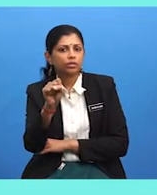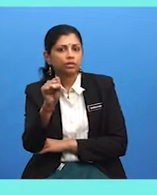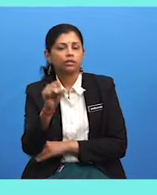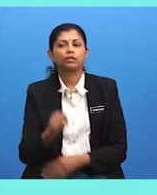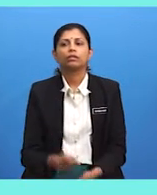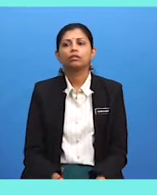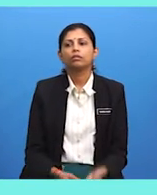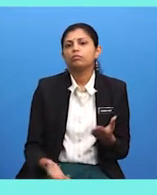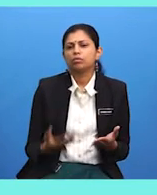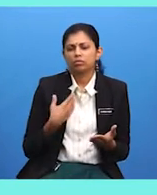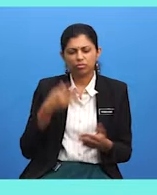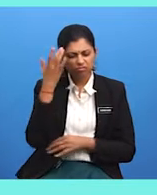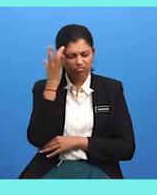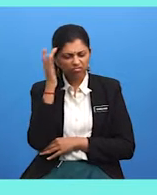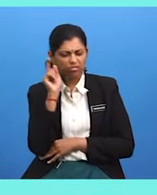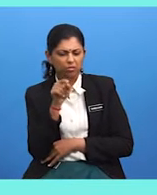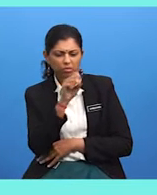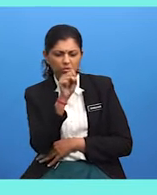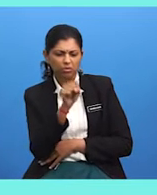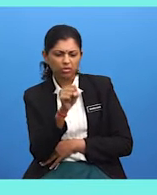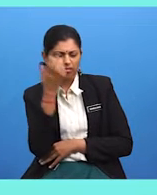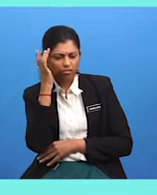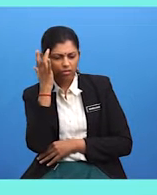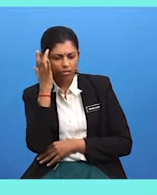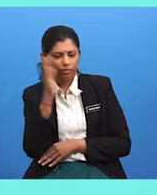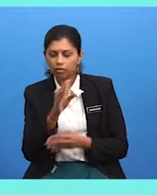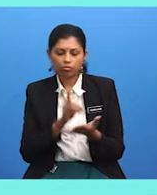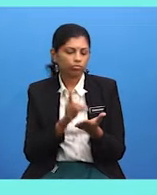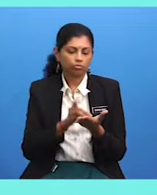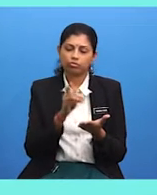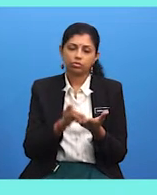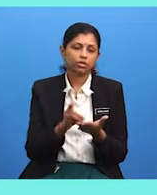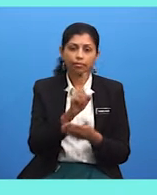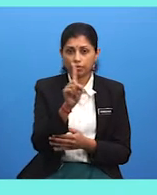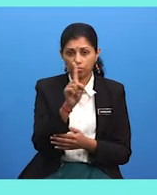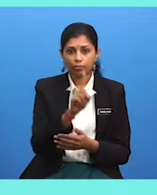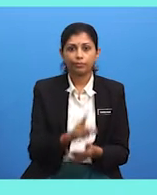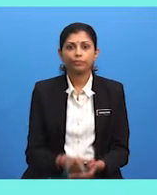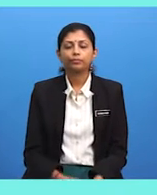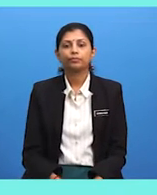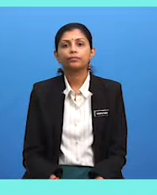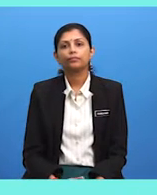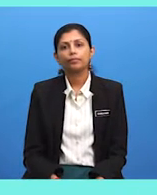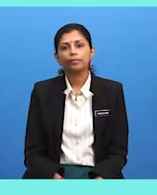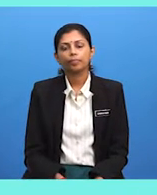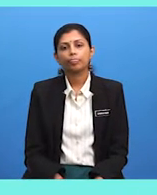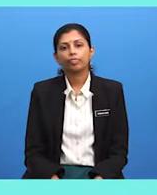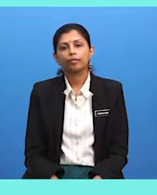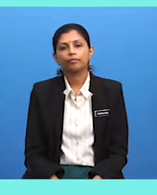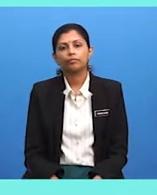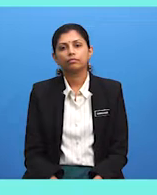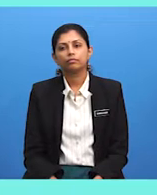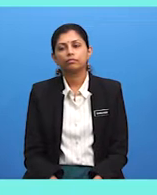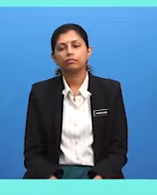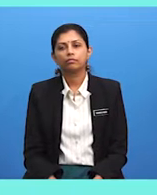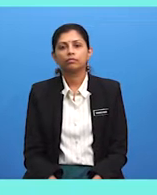you may have difficulties in understanding the message delivered by the speaker in the audio text. This